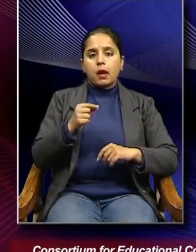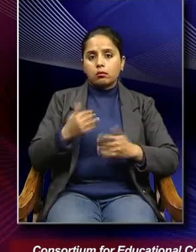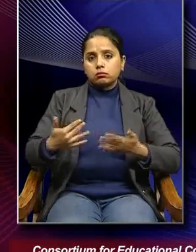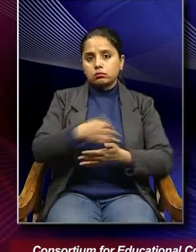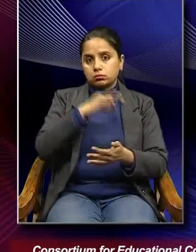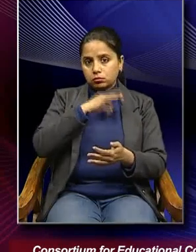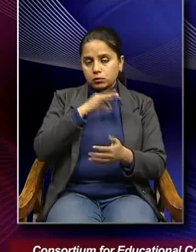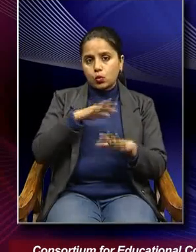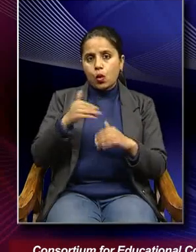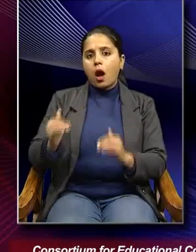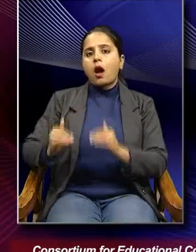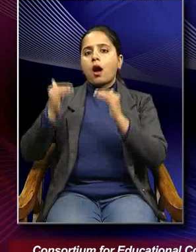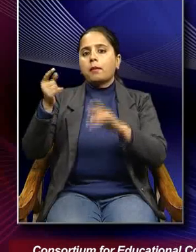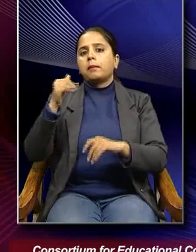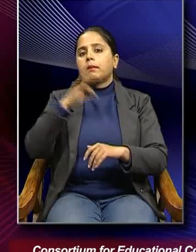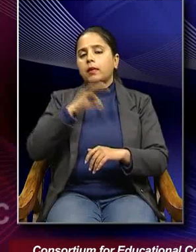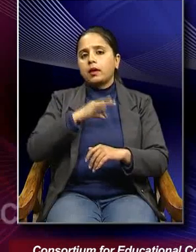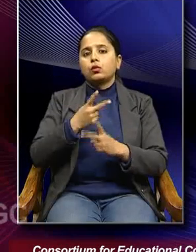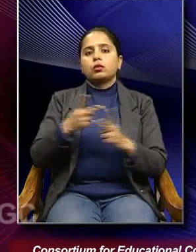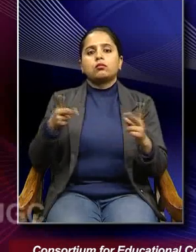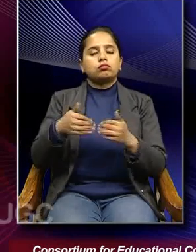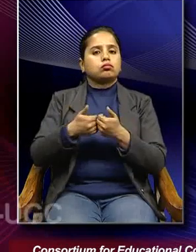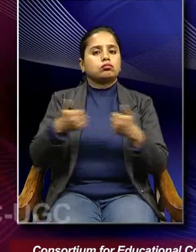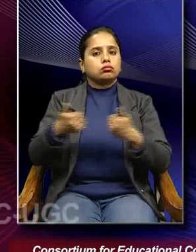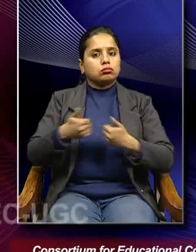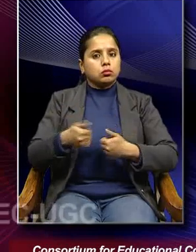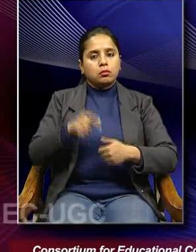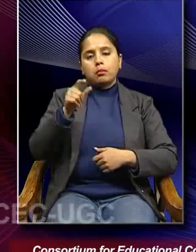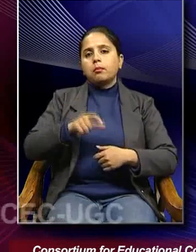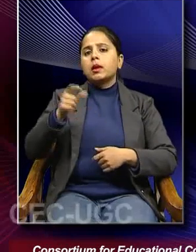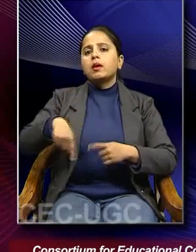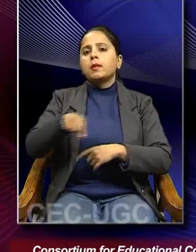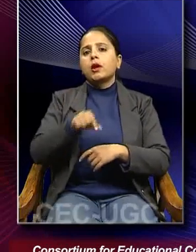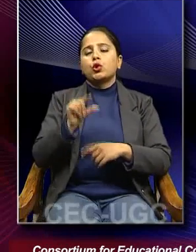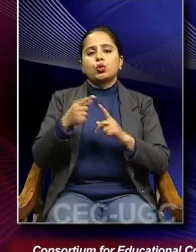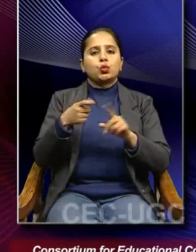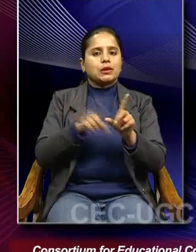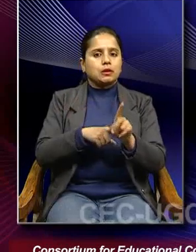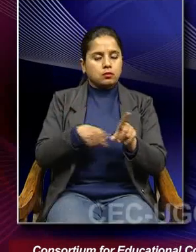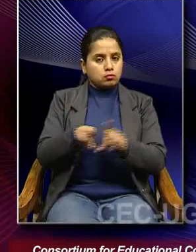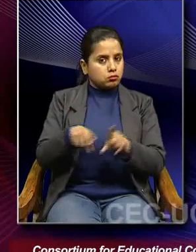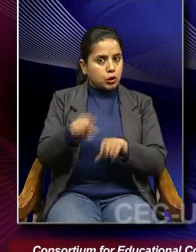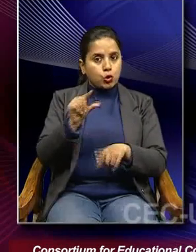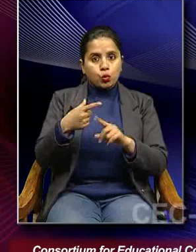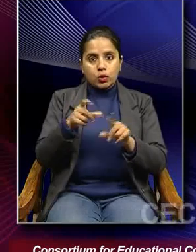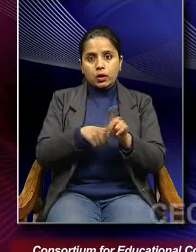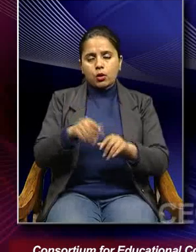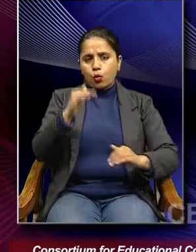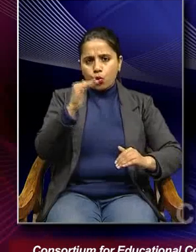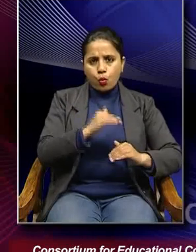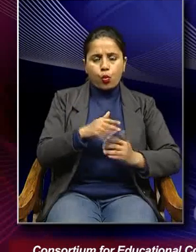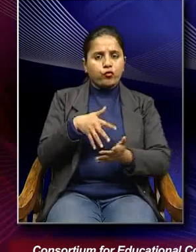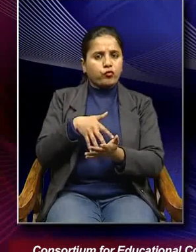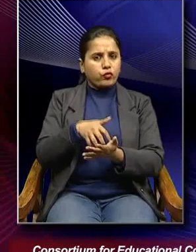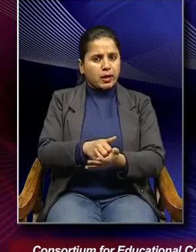and the highest income person, or basically individual utilities. So utility of the lowest or the